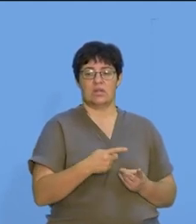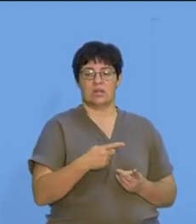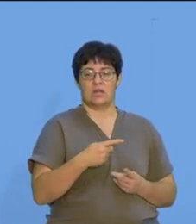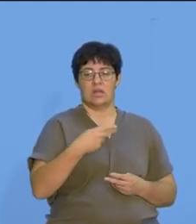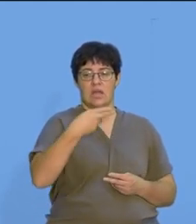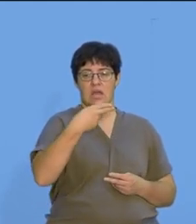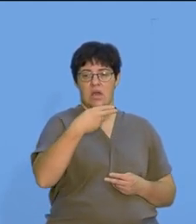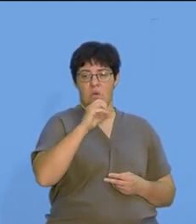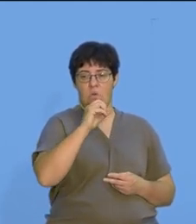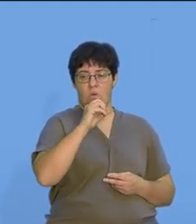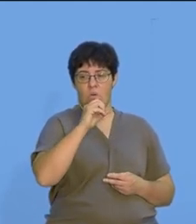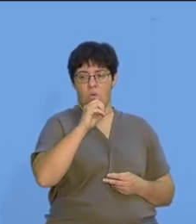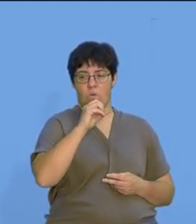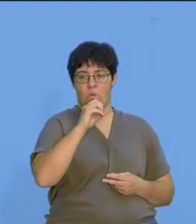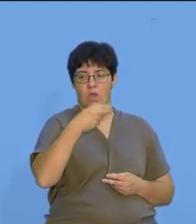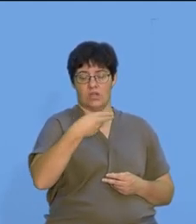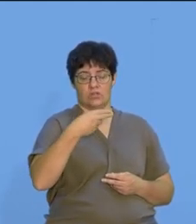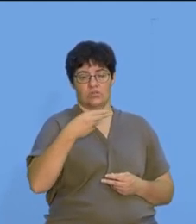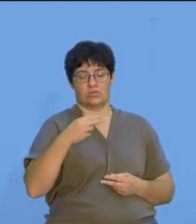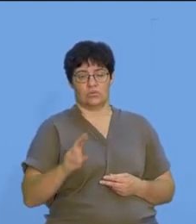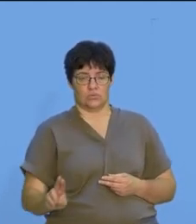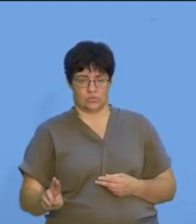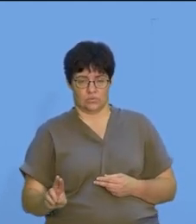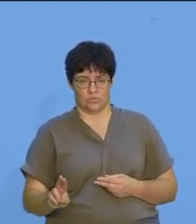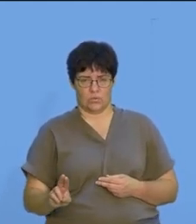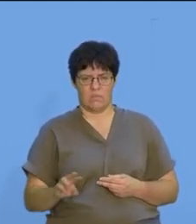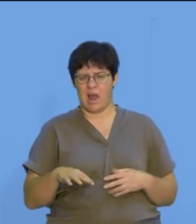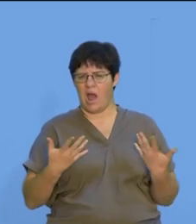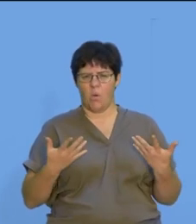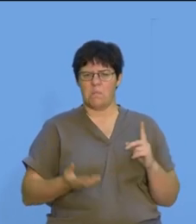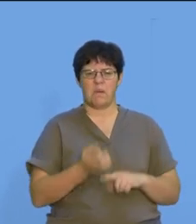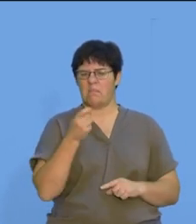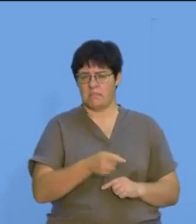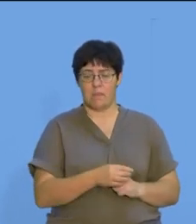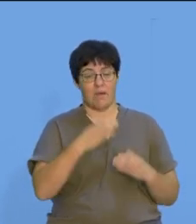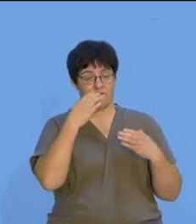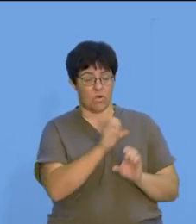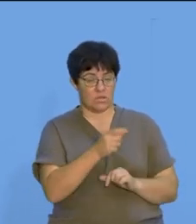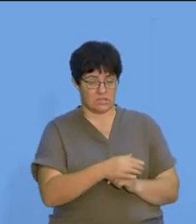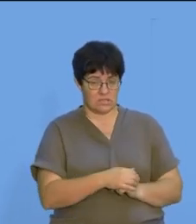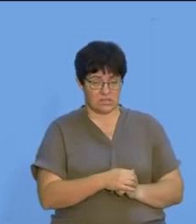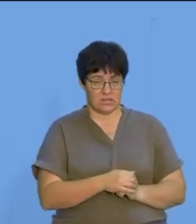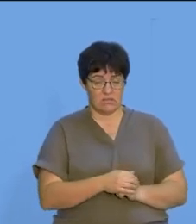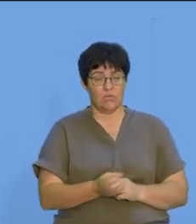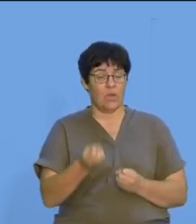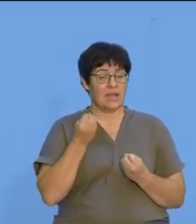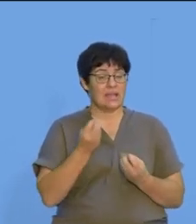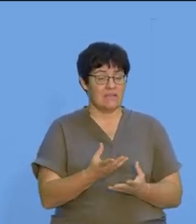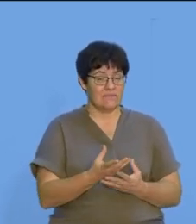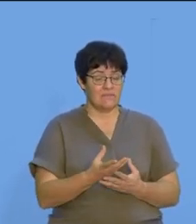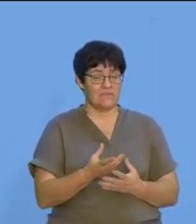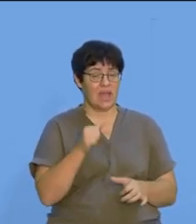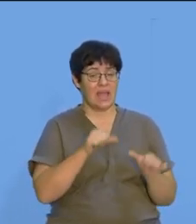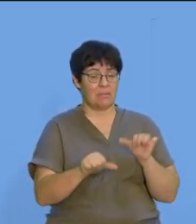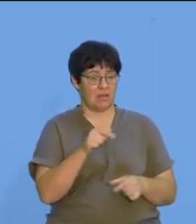a polyatomic ion. Okay, then there's a 2 there, okay? We'll discuss as to how exactly we arrive, but our focus is if we